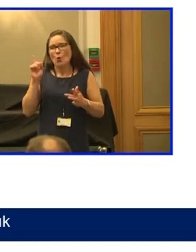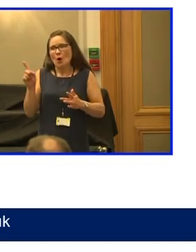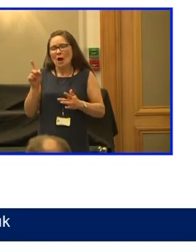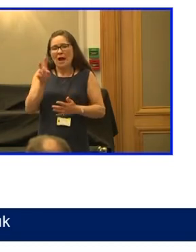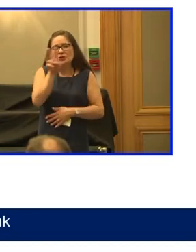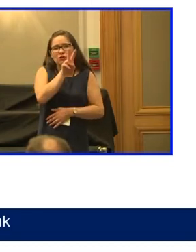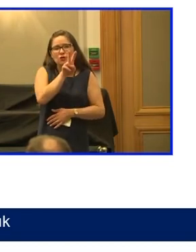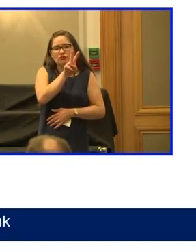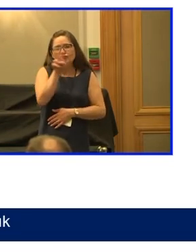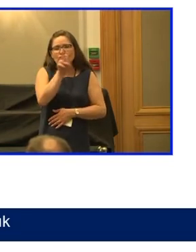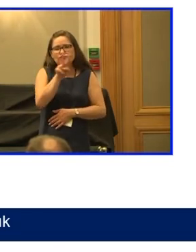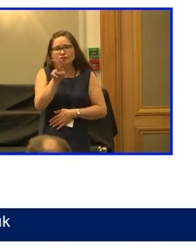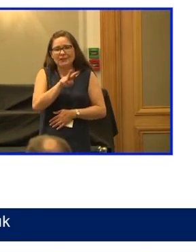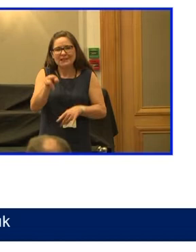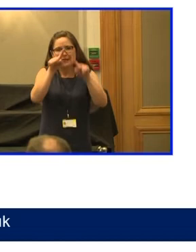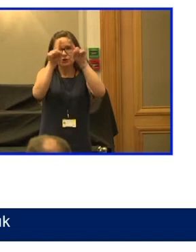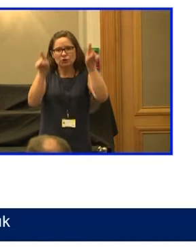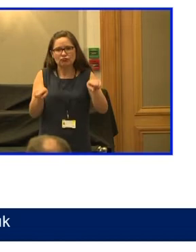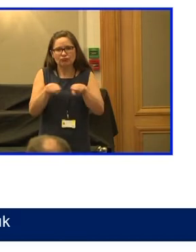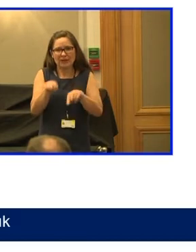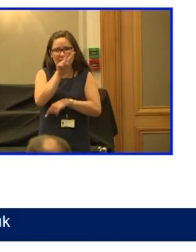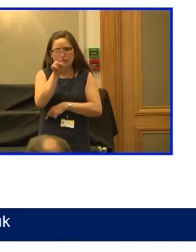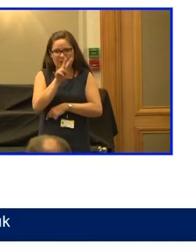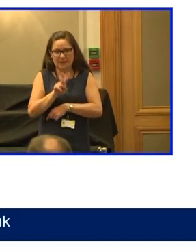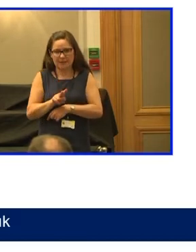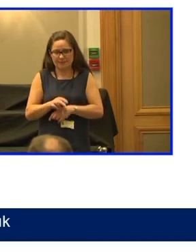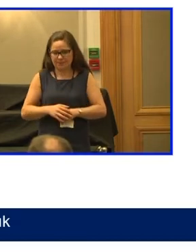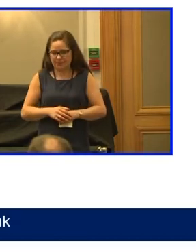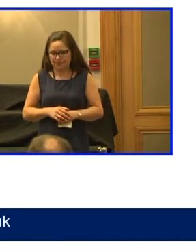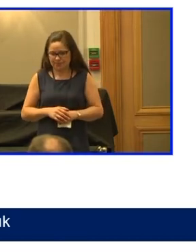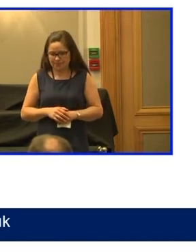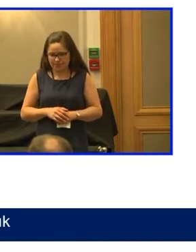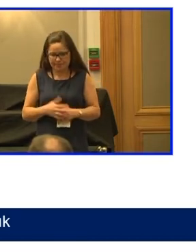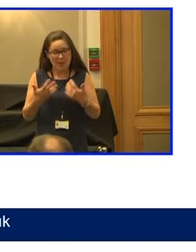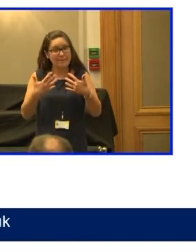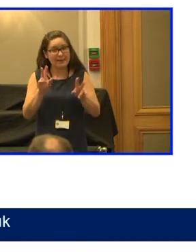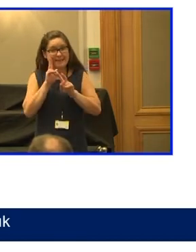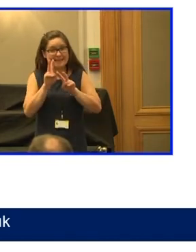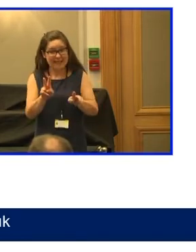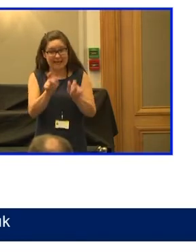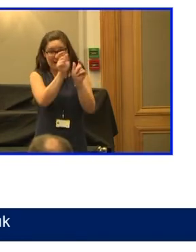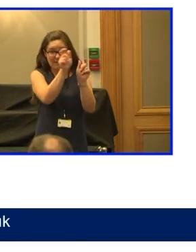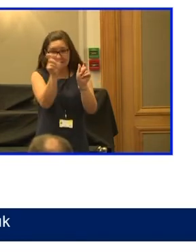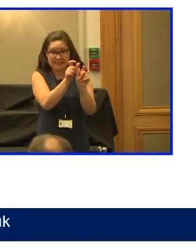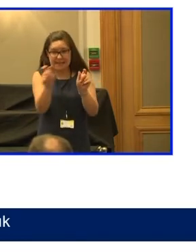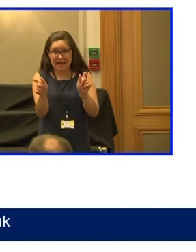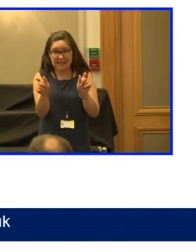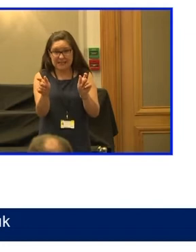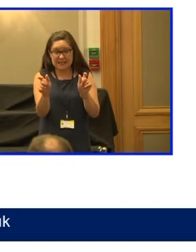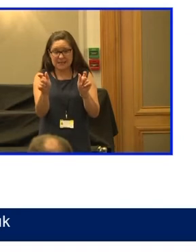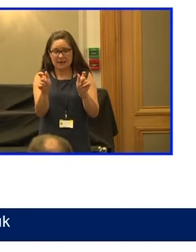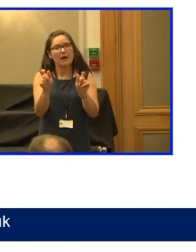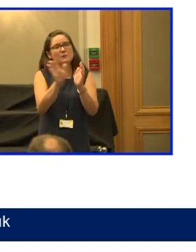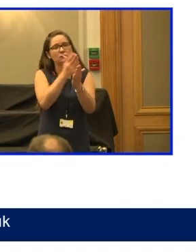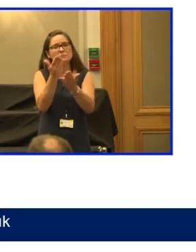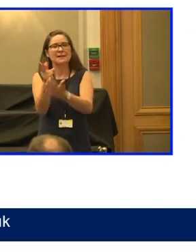you don't know what a screen reader is what we have seen, if you've had some sight, the text is converted to speech. That's why it's